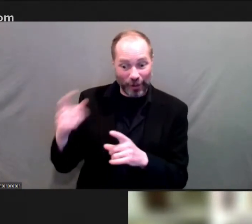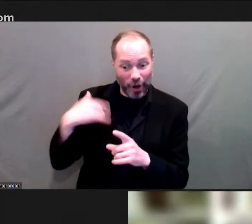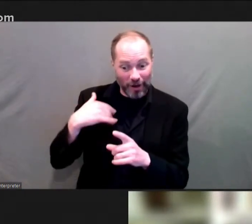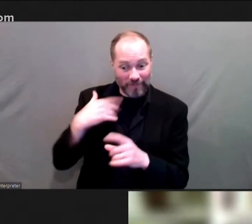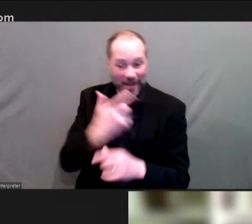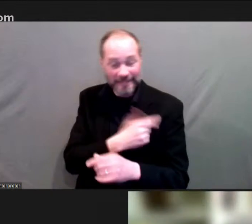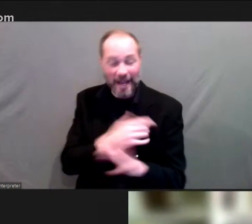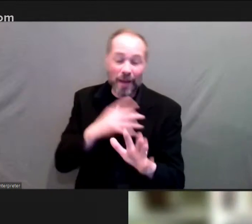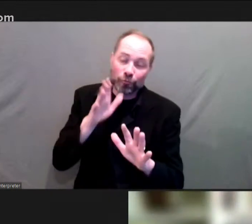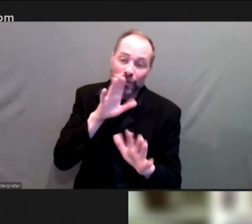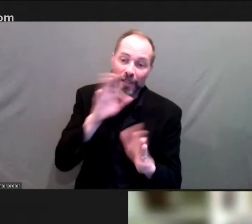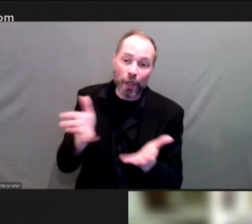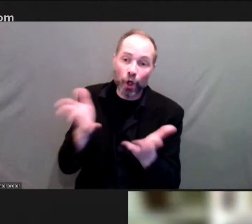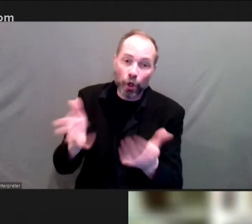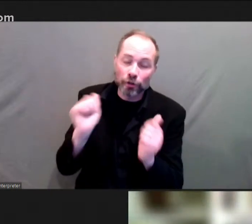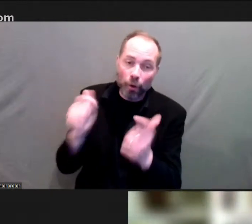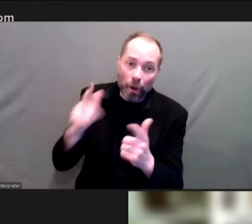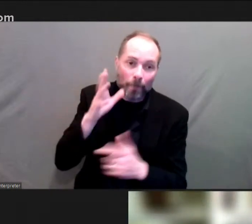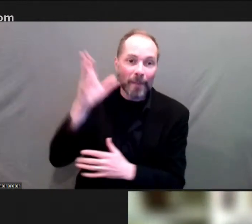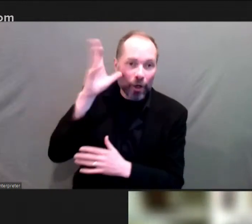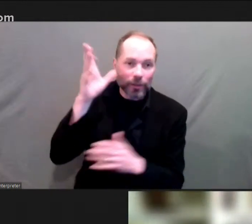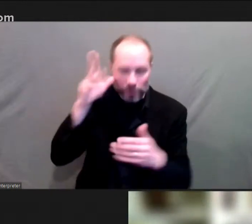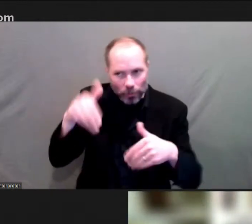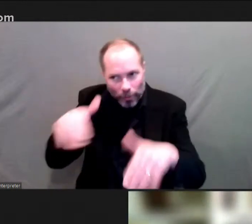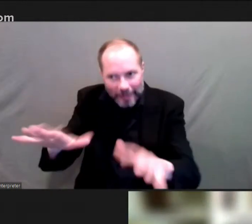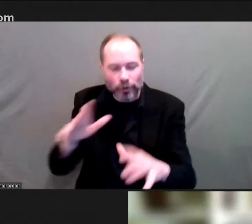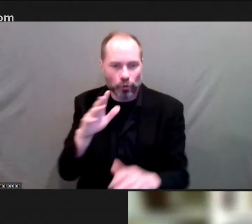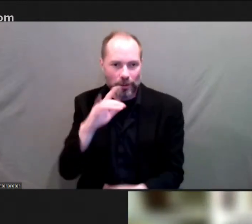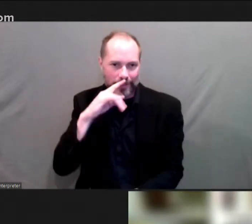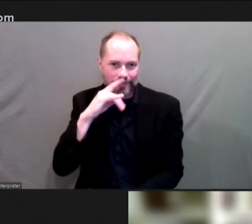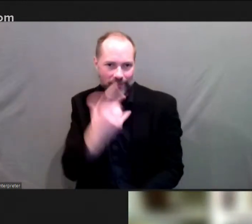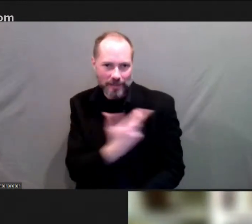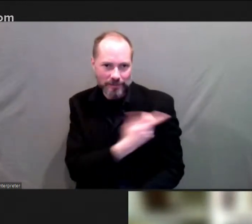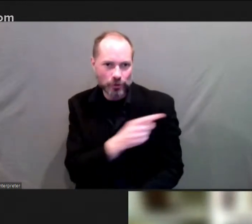to do the same, especially in the face of the Omicron wave.